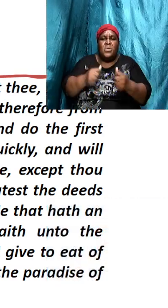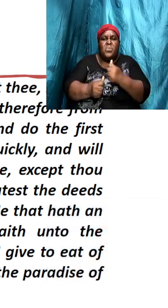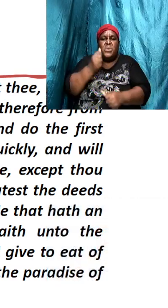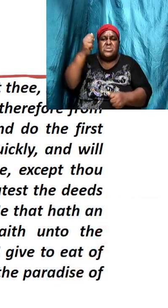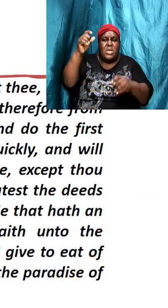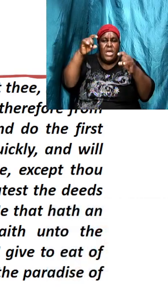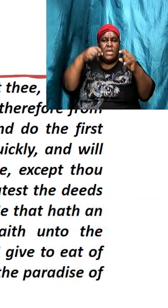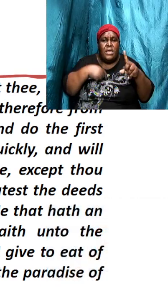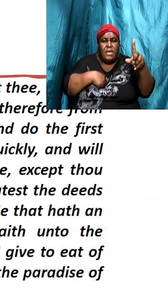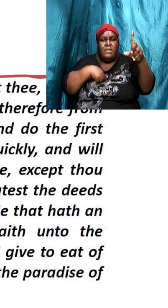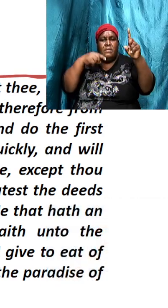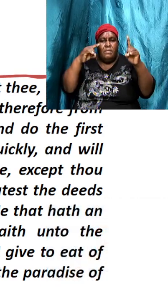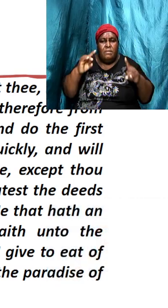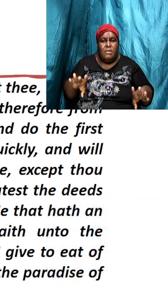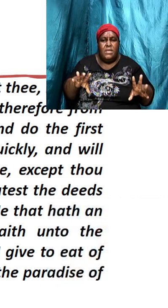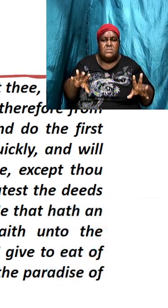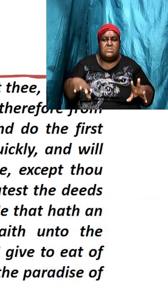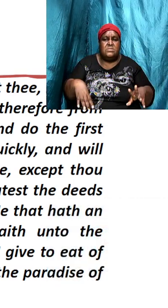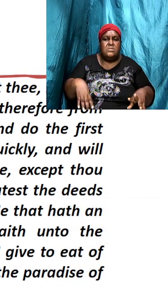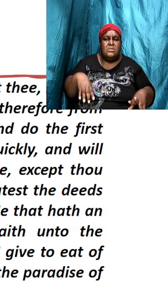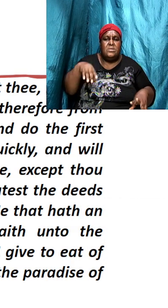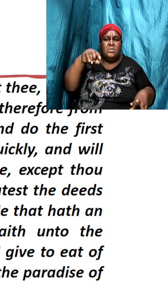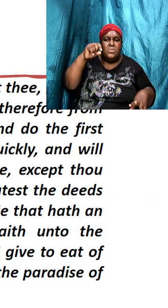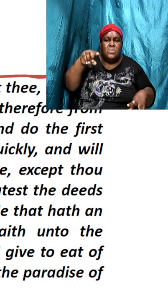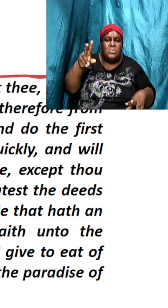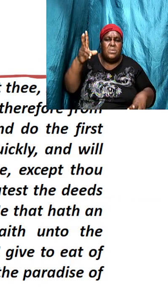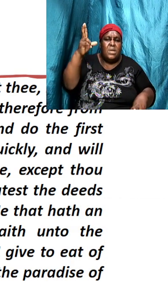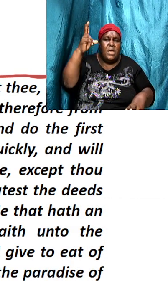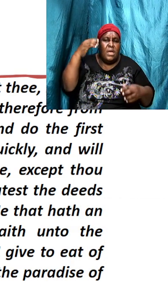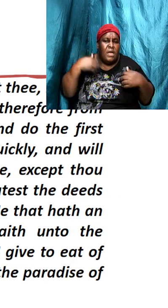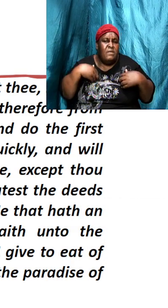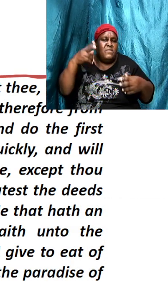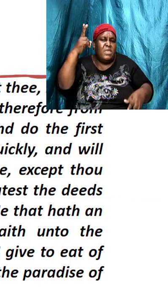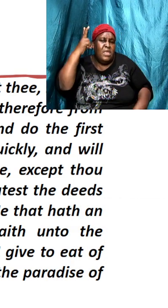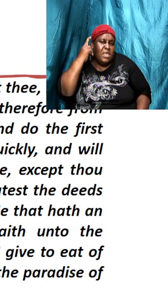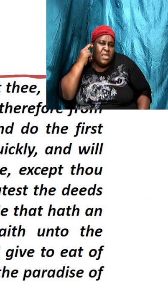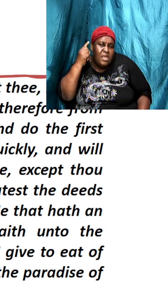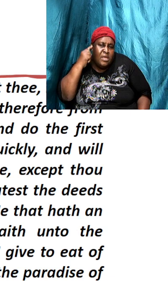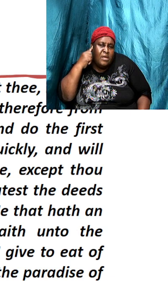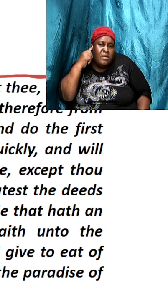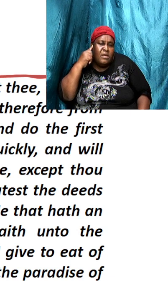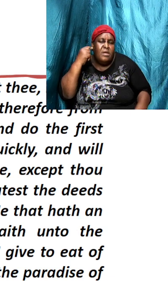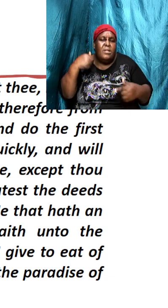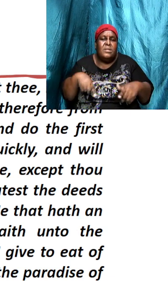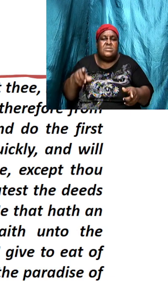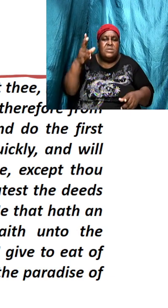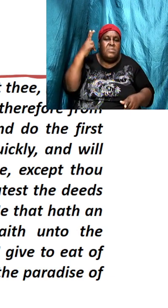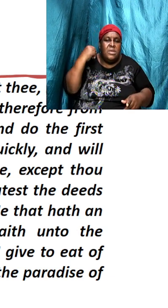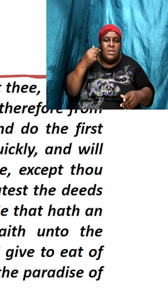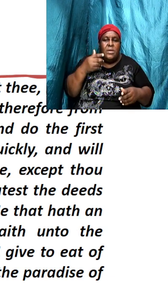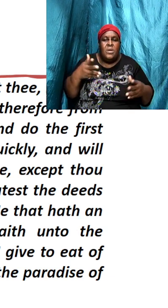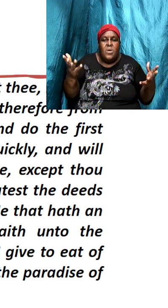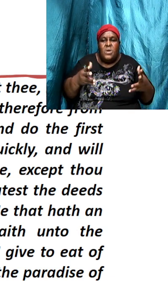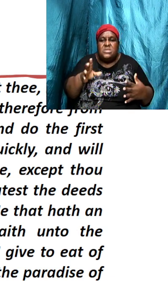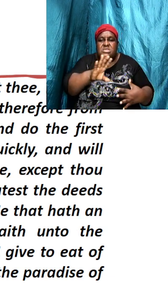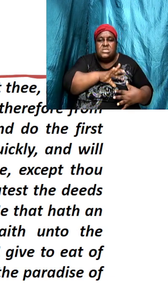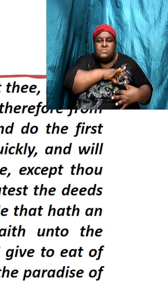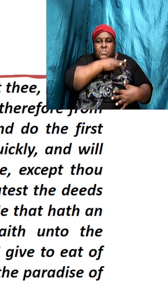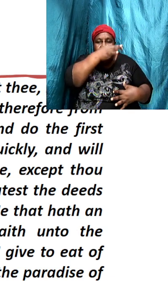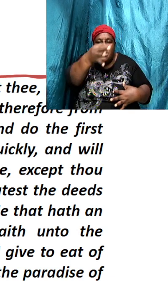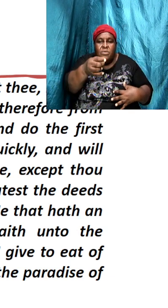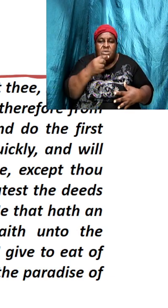hate he that hath an ear let him hear what the spirit